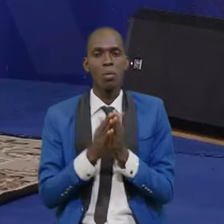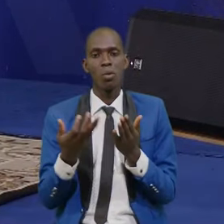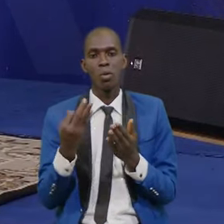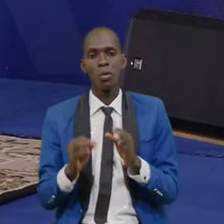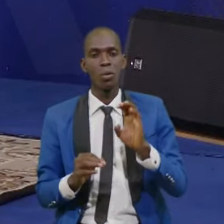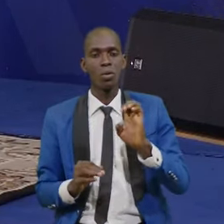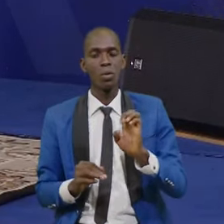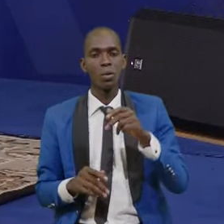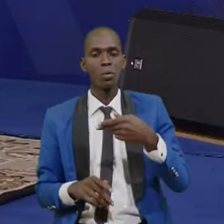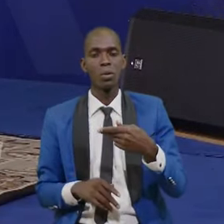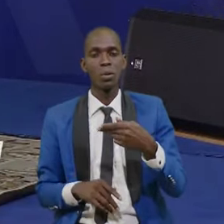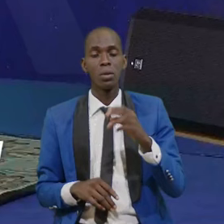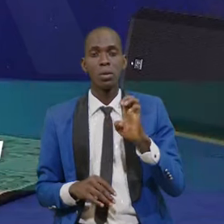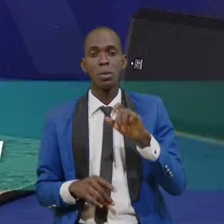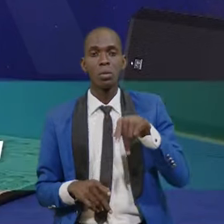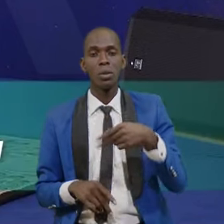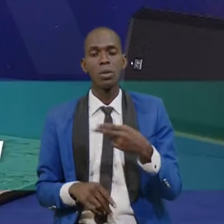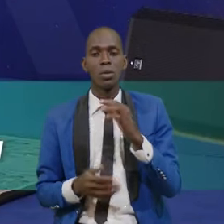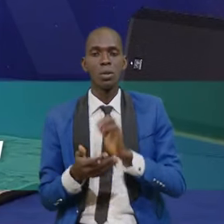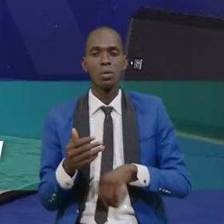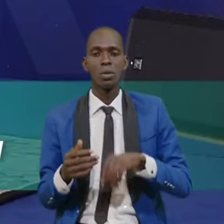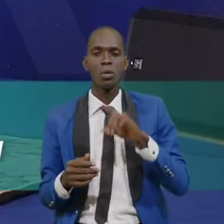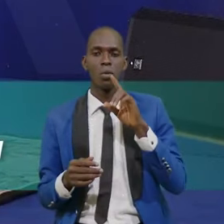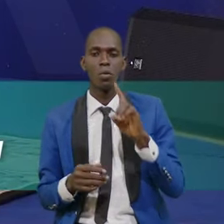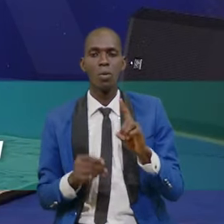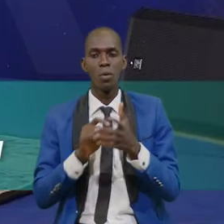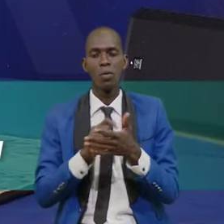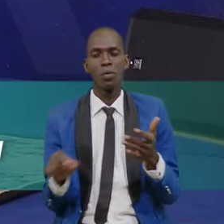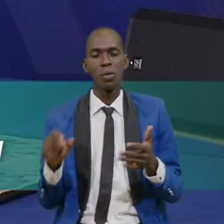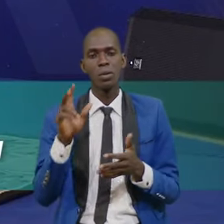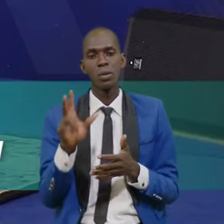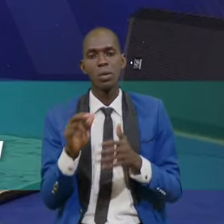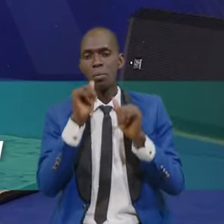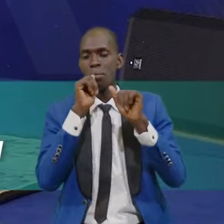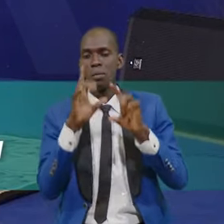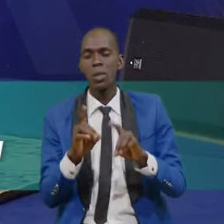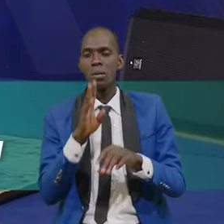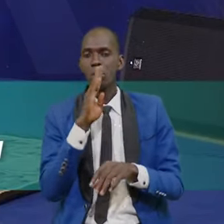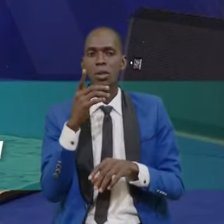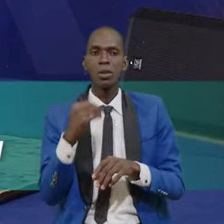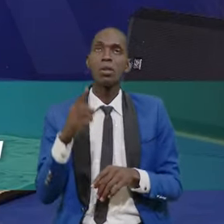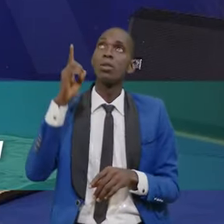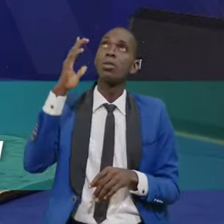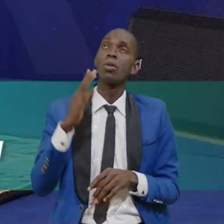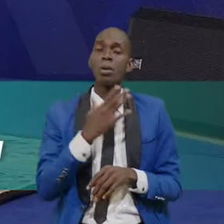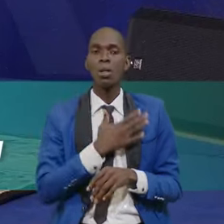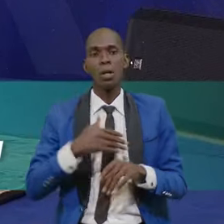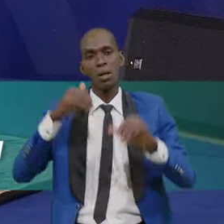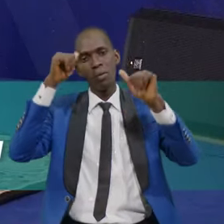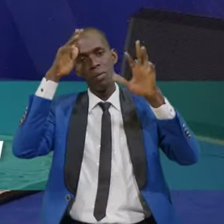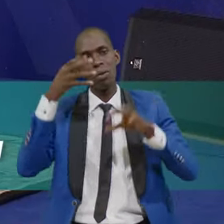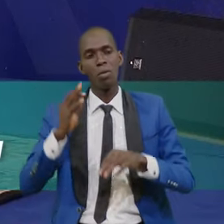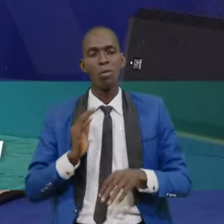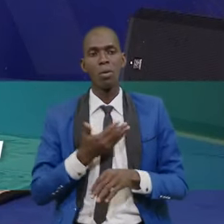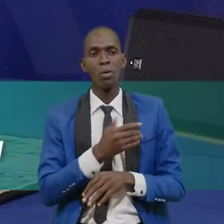at verse 3. Ephesians chapter 1, verse 3, blessed be the God and Father of our Lord Jesus Christ, who